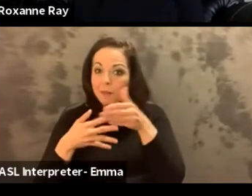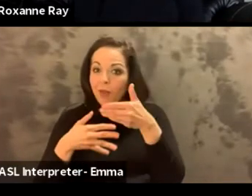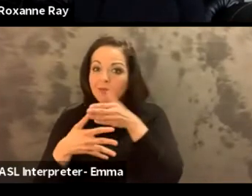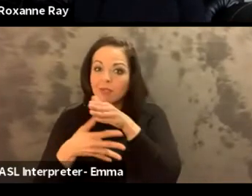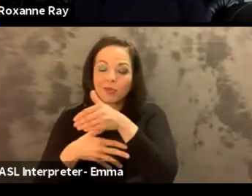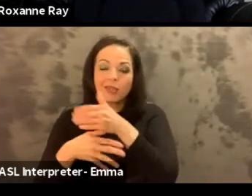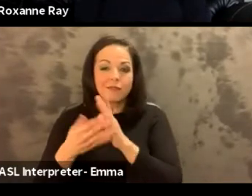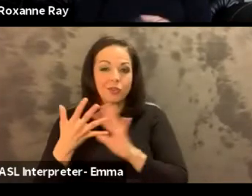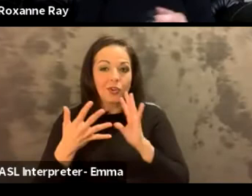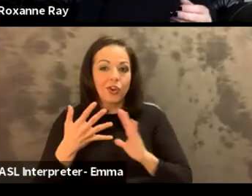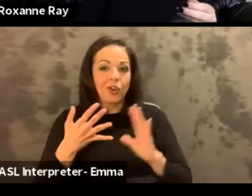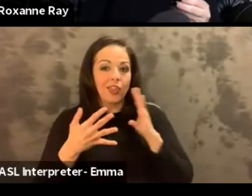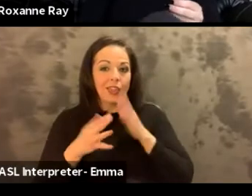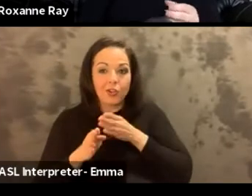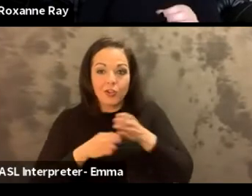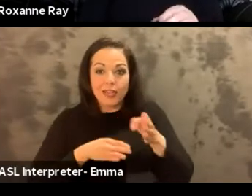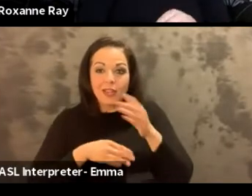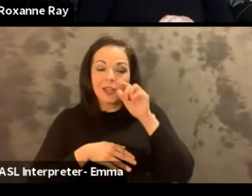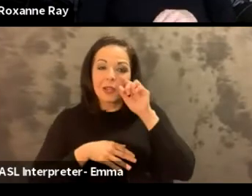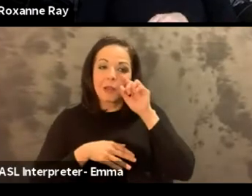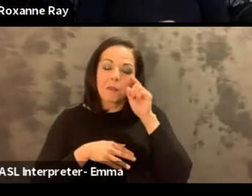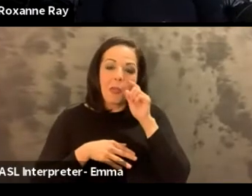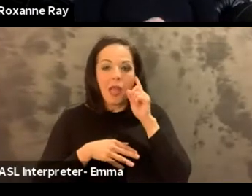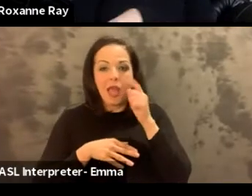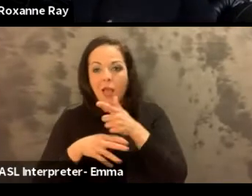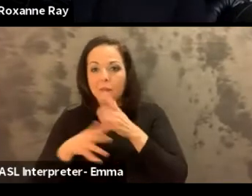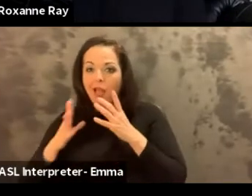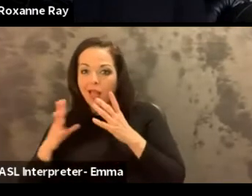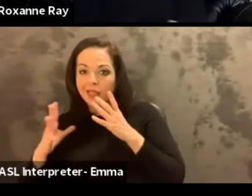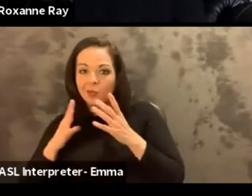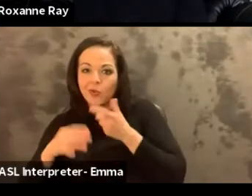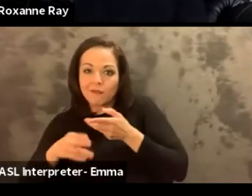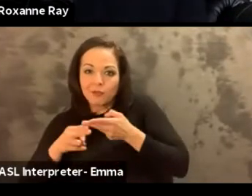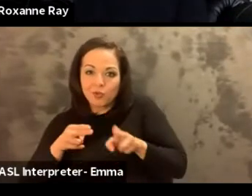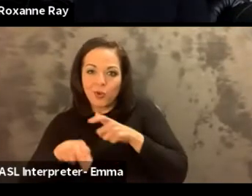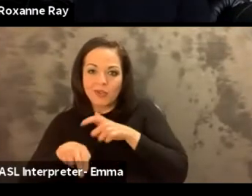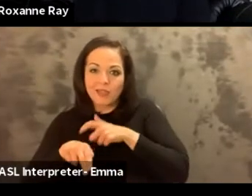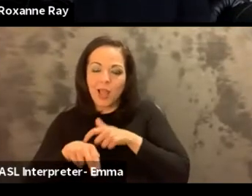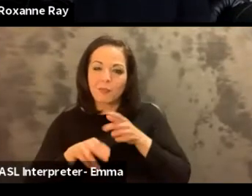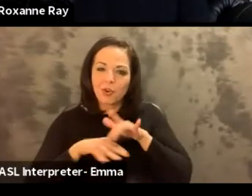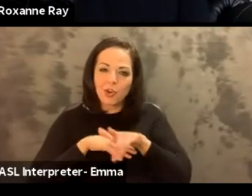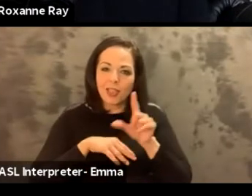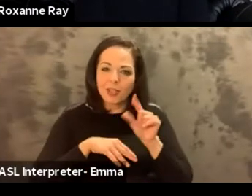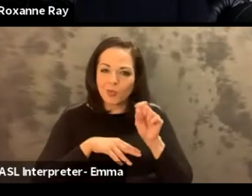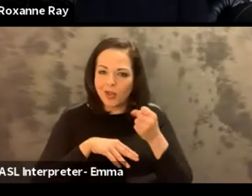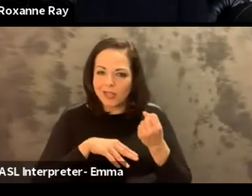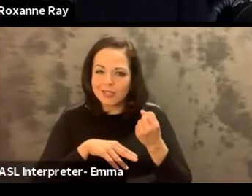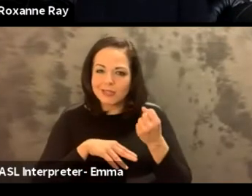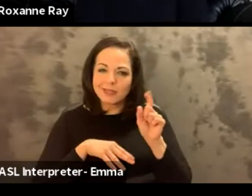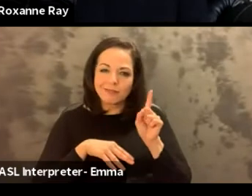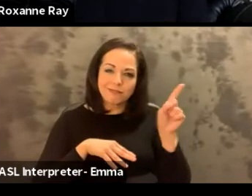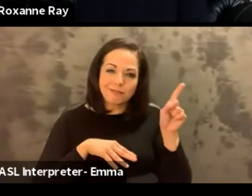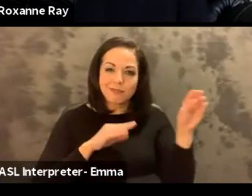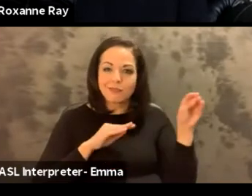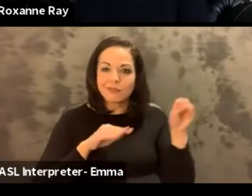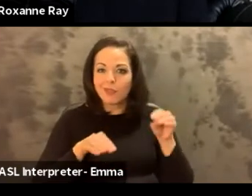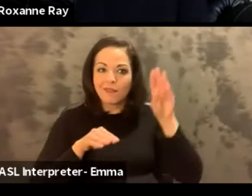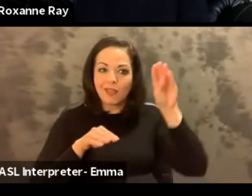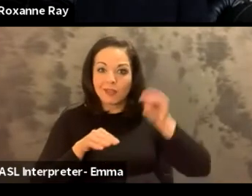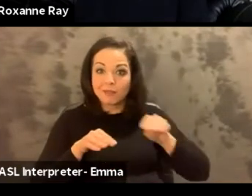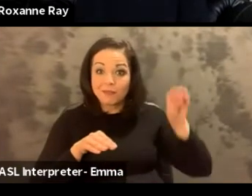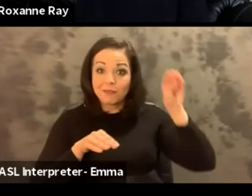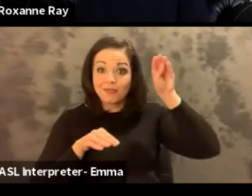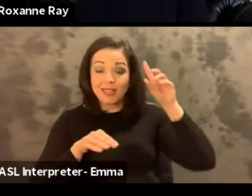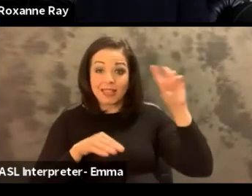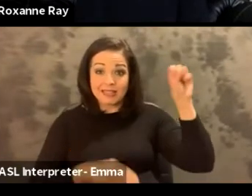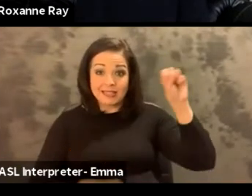career, kind of doing the Hollywood thing for a little bit in my early 20s, and then wound up in Seattle, where I